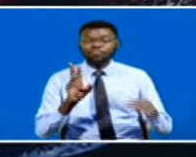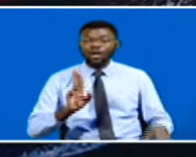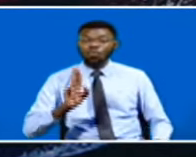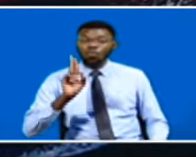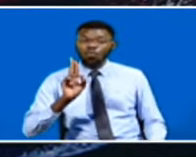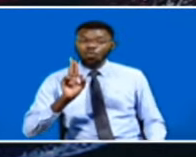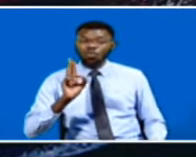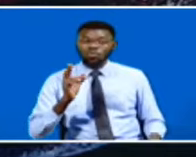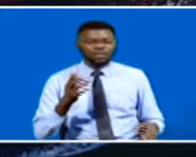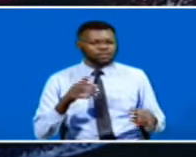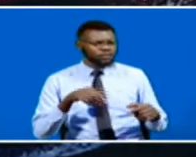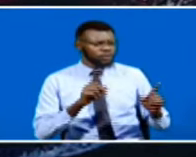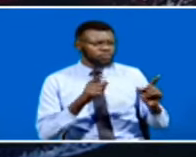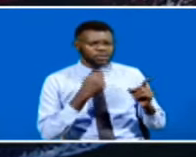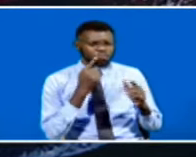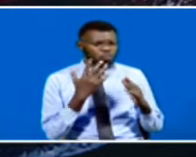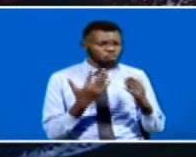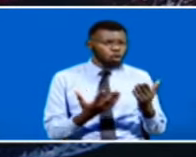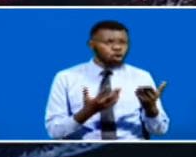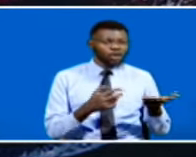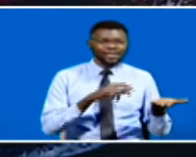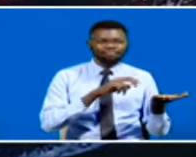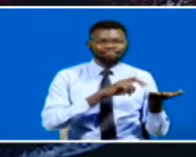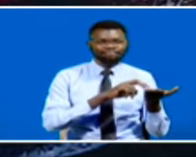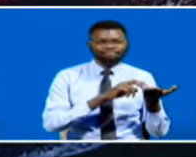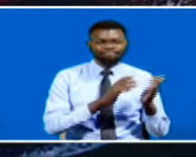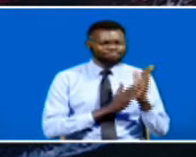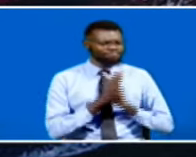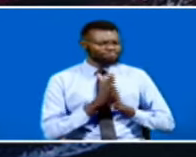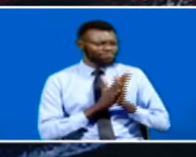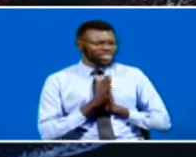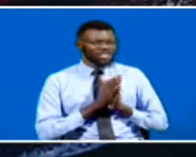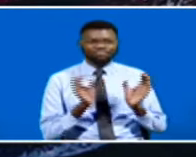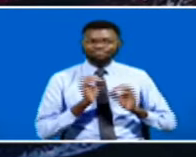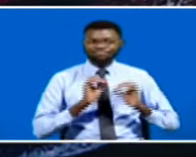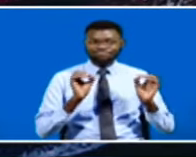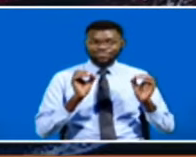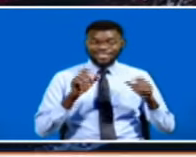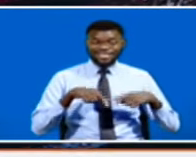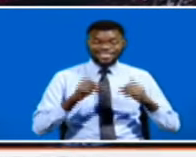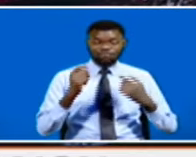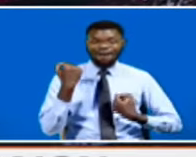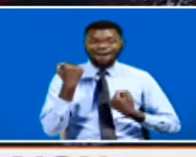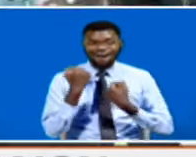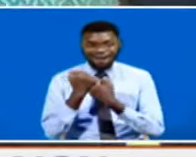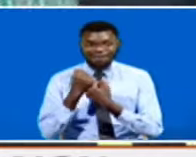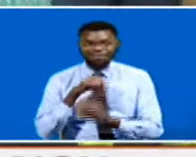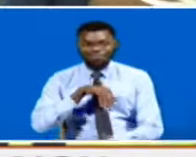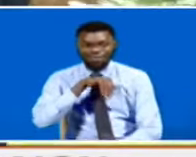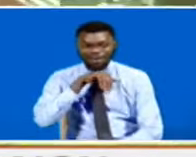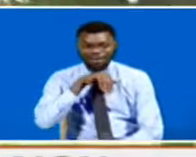Uhuru Kenyatta is said to have dropped his bid in favor of Raila Odinga.